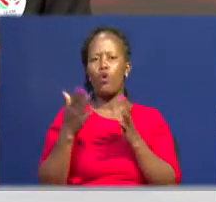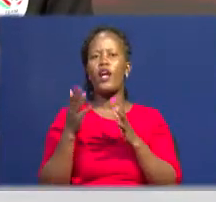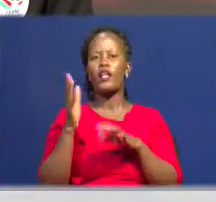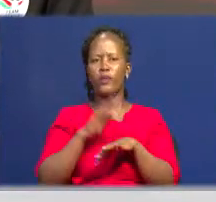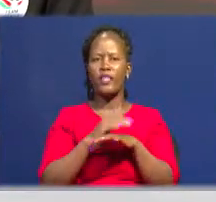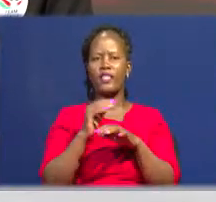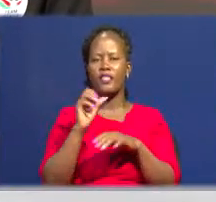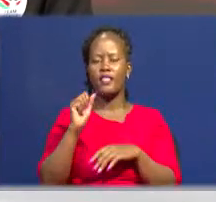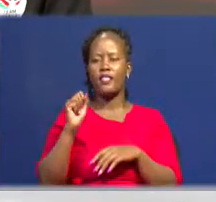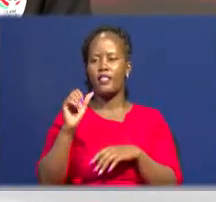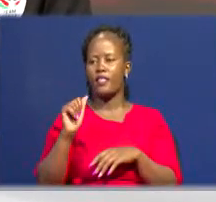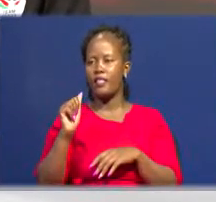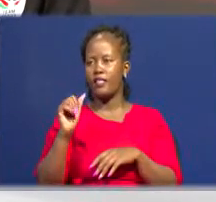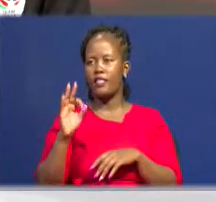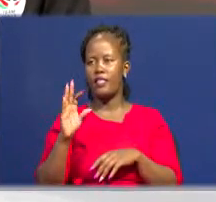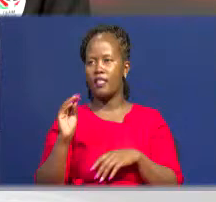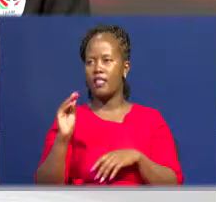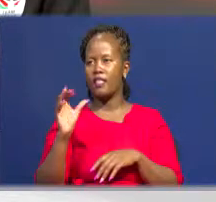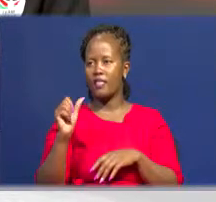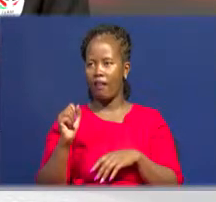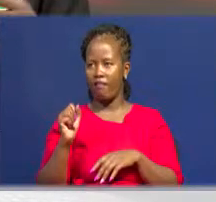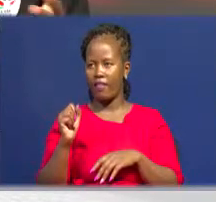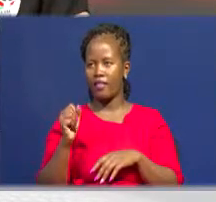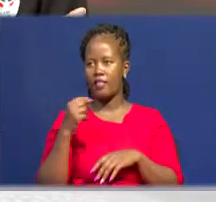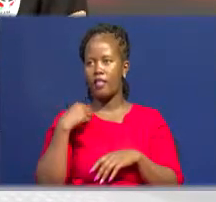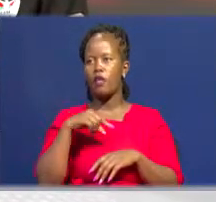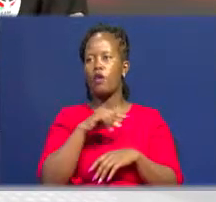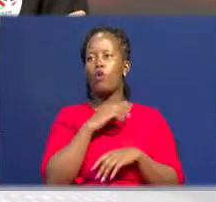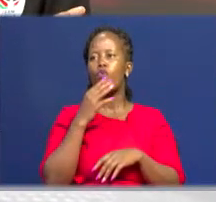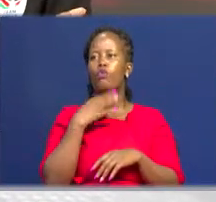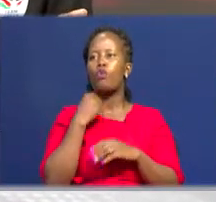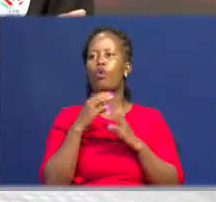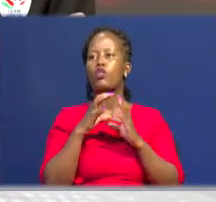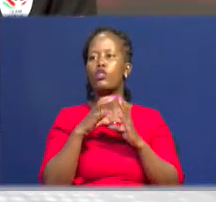surfers, because what we want to do is to expand